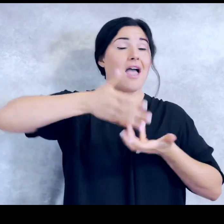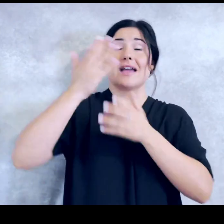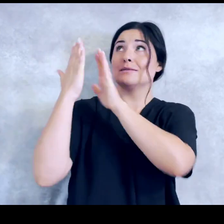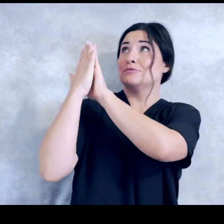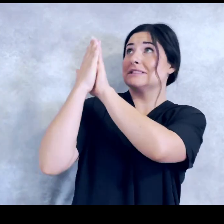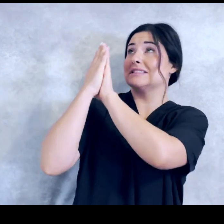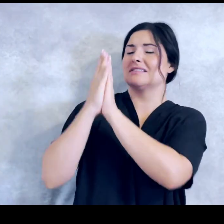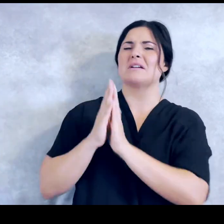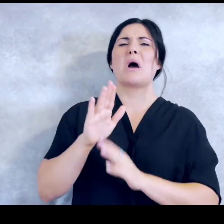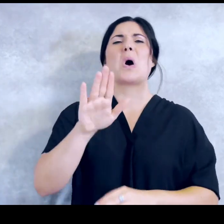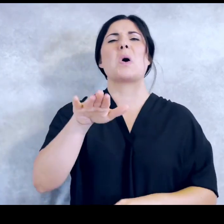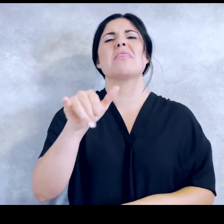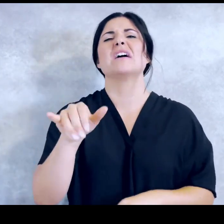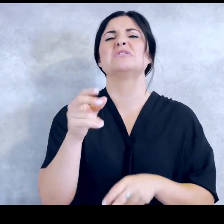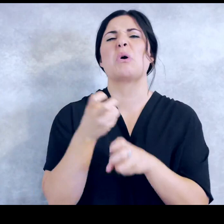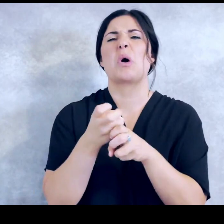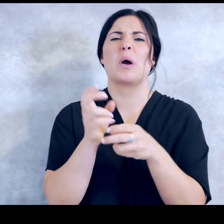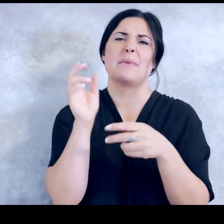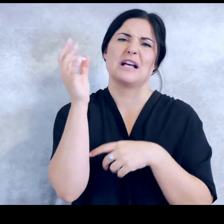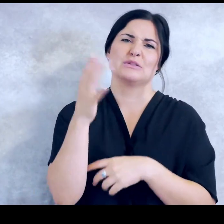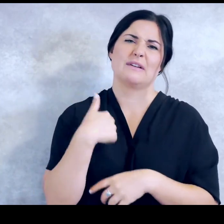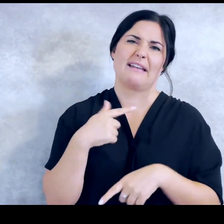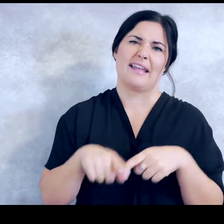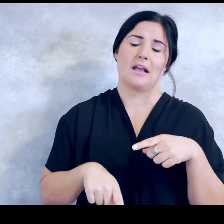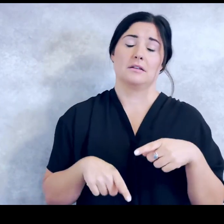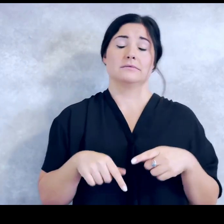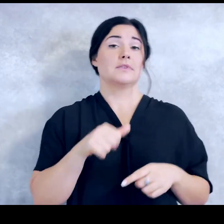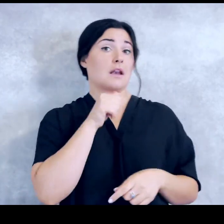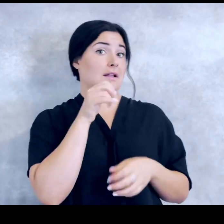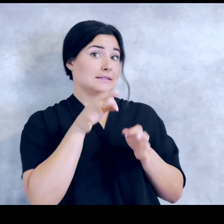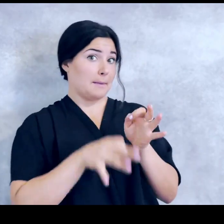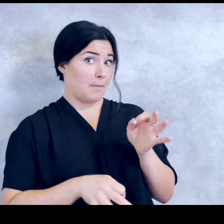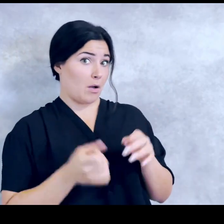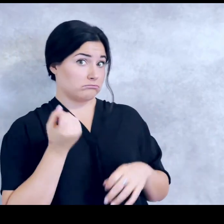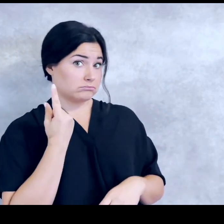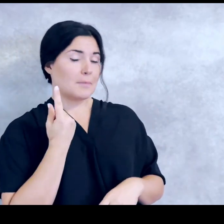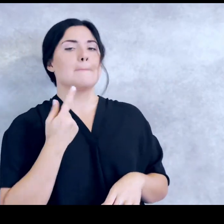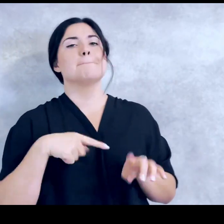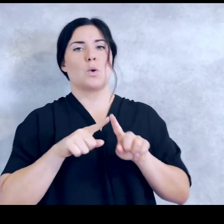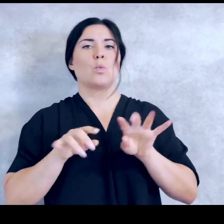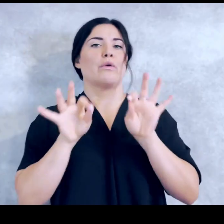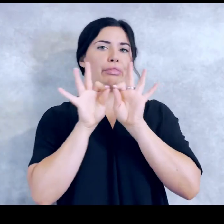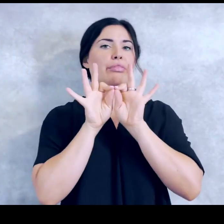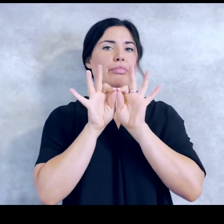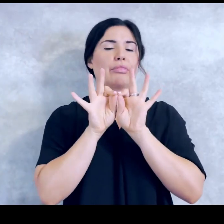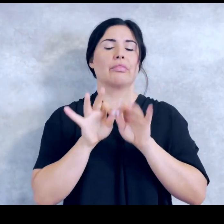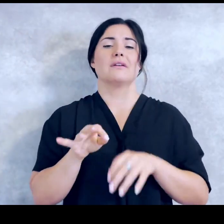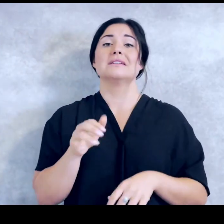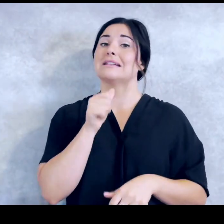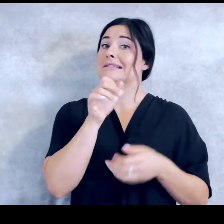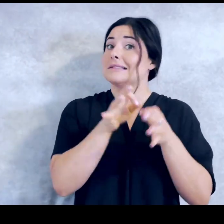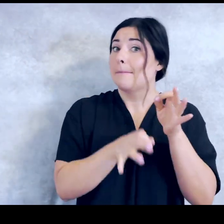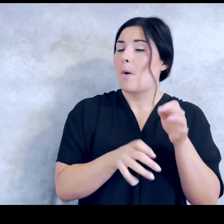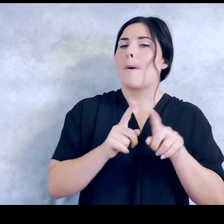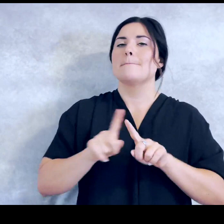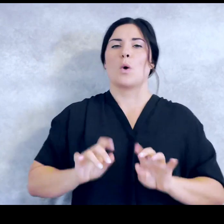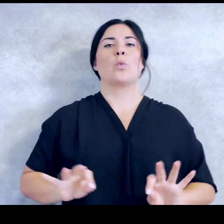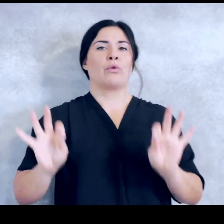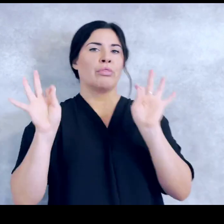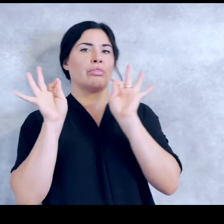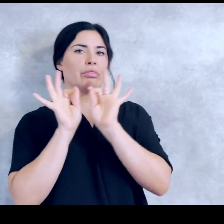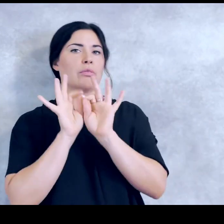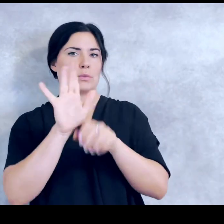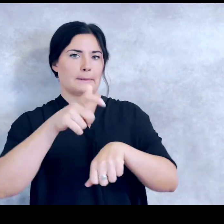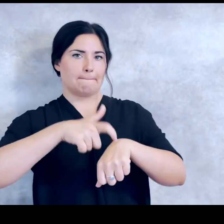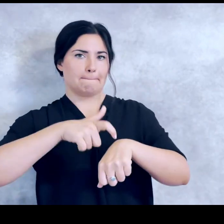and in God's presence. Well, that's so hard, Pastor. It's so hard. It may not be simple, but can I tell you, church, it's worth it. It may not be simple,